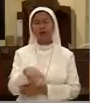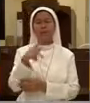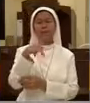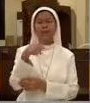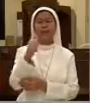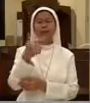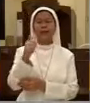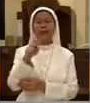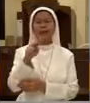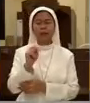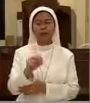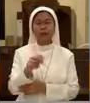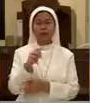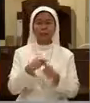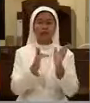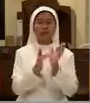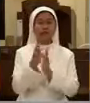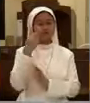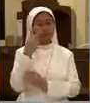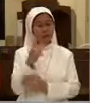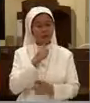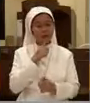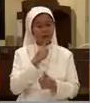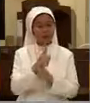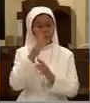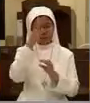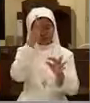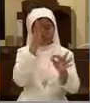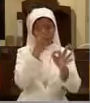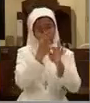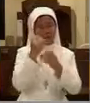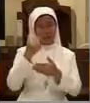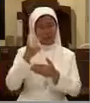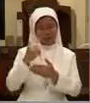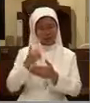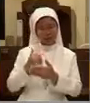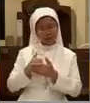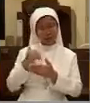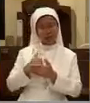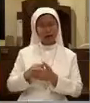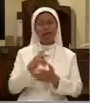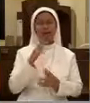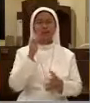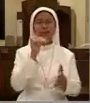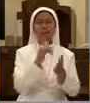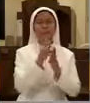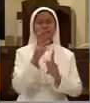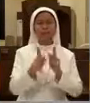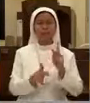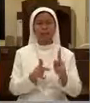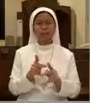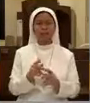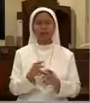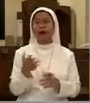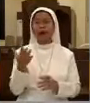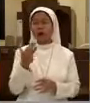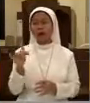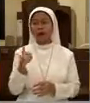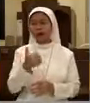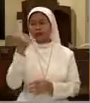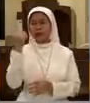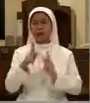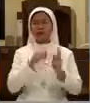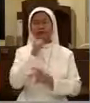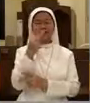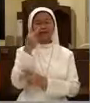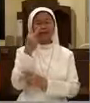Jesus saw true faith in them. The faith that he did not see in the